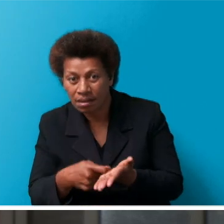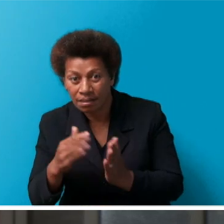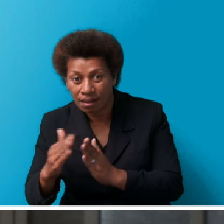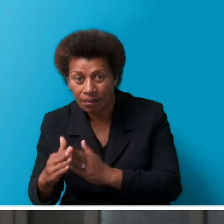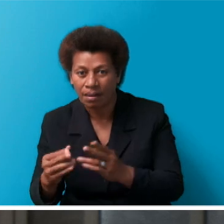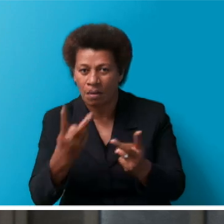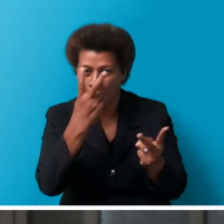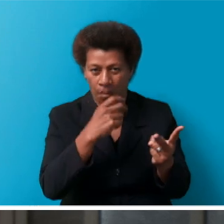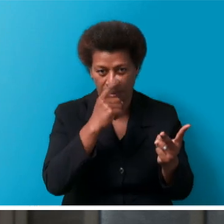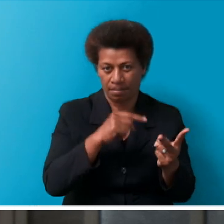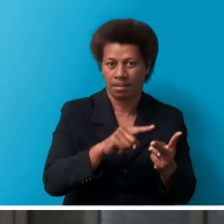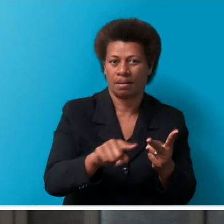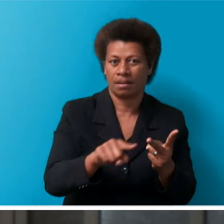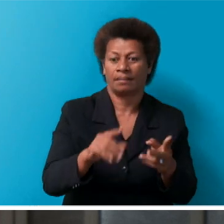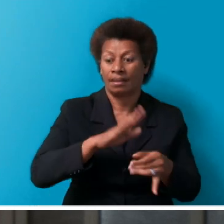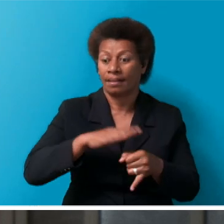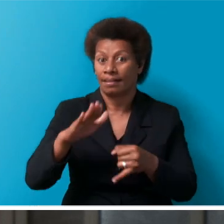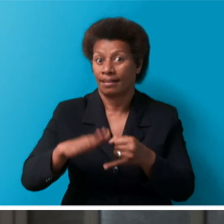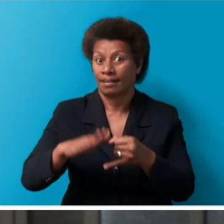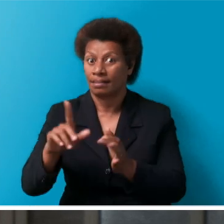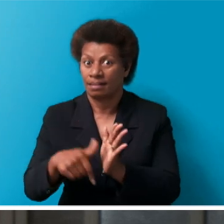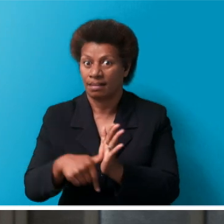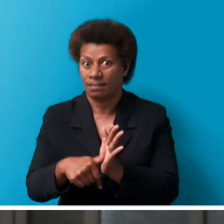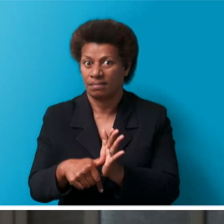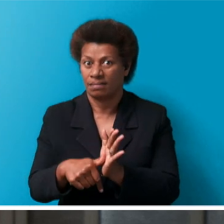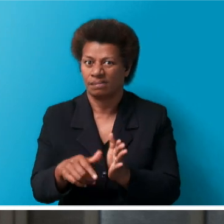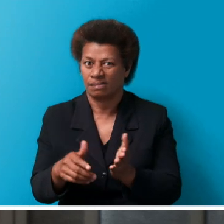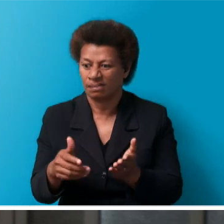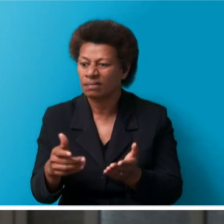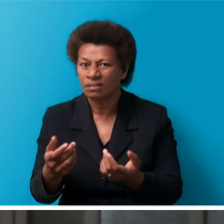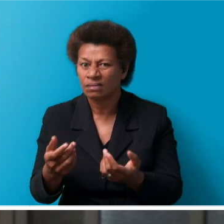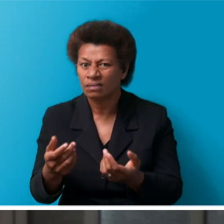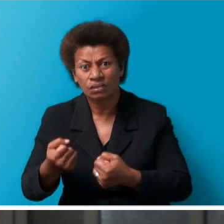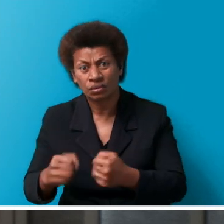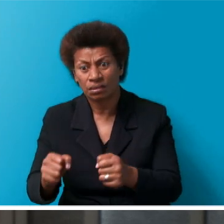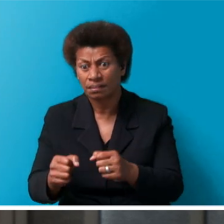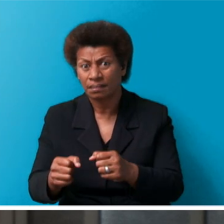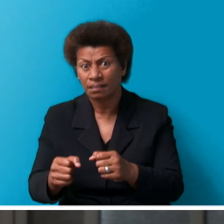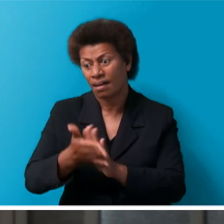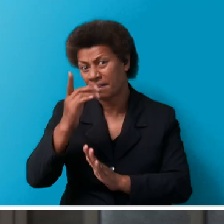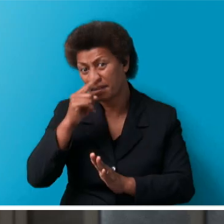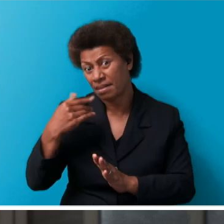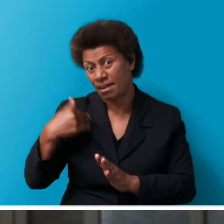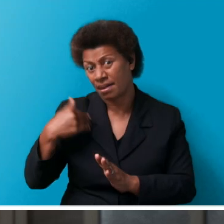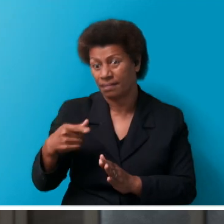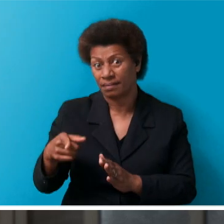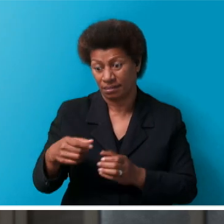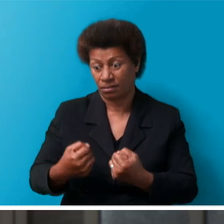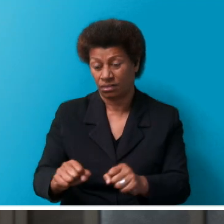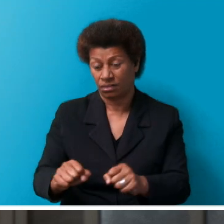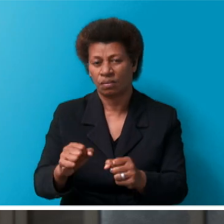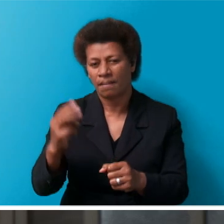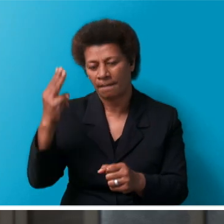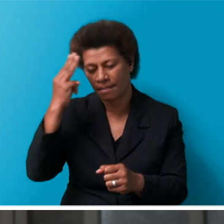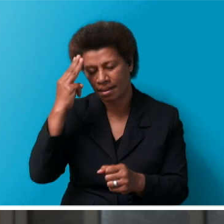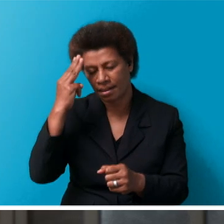rehabilitation, however, end up on the streets out of their choice. We have found that higher percentage of those on the streets have mental health challenges, often due to